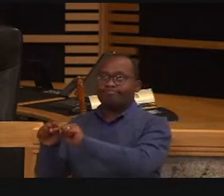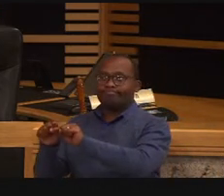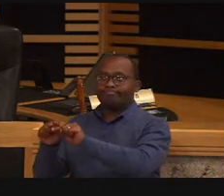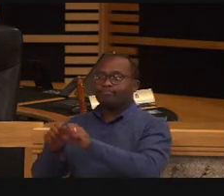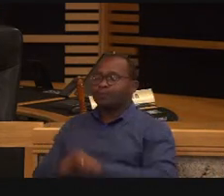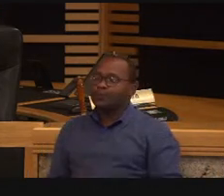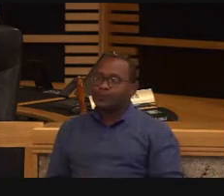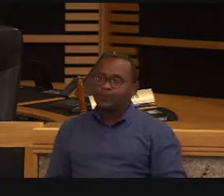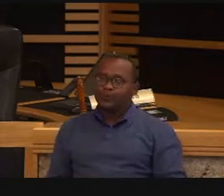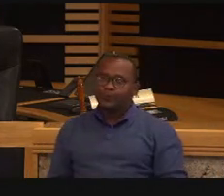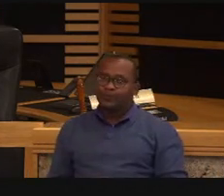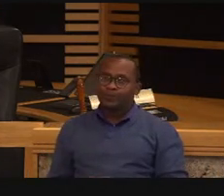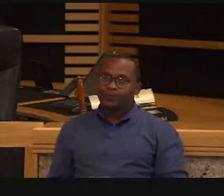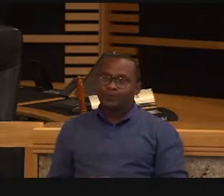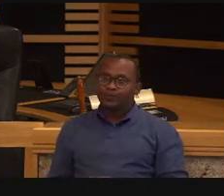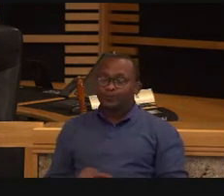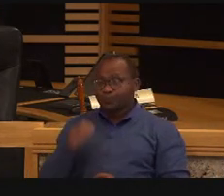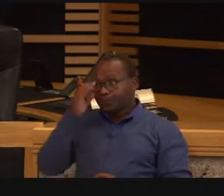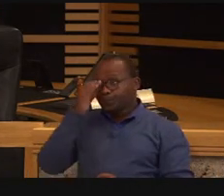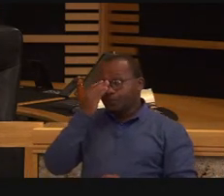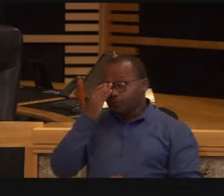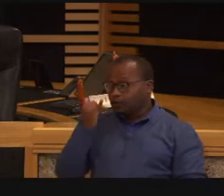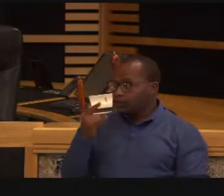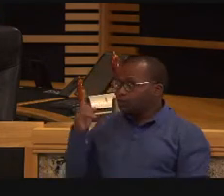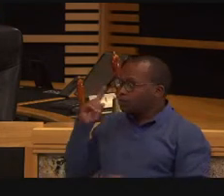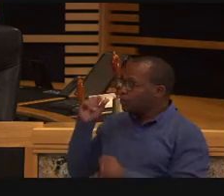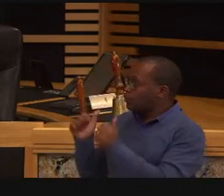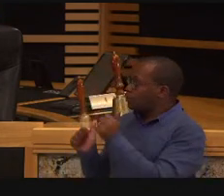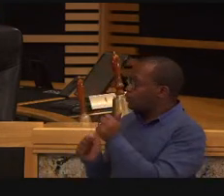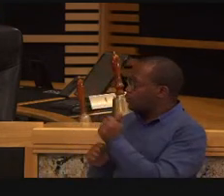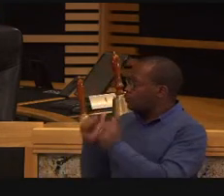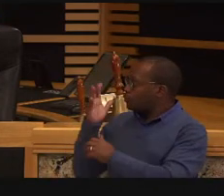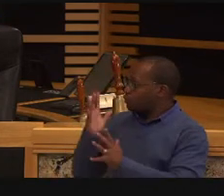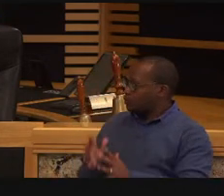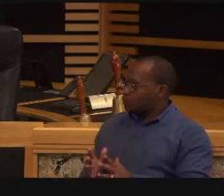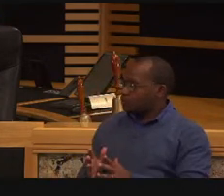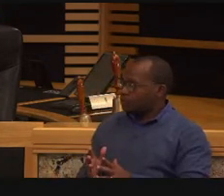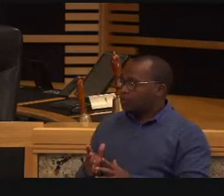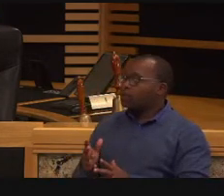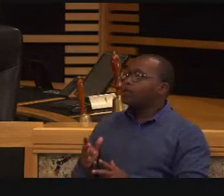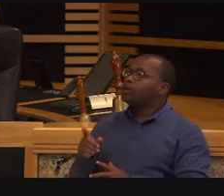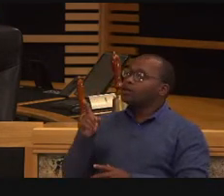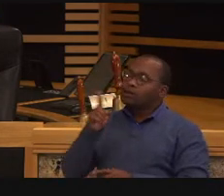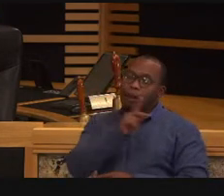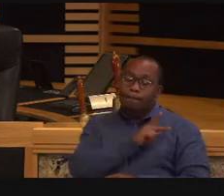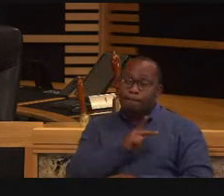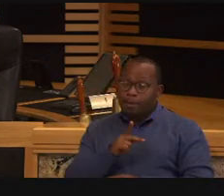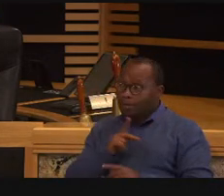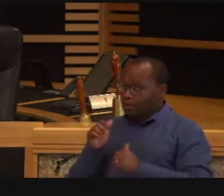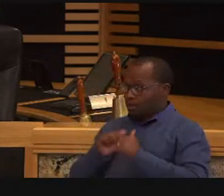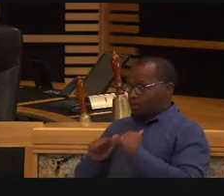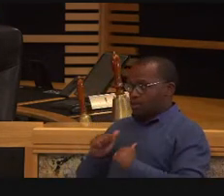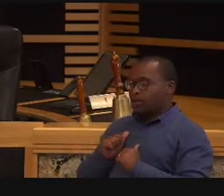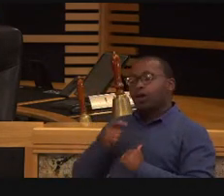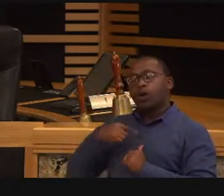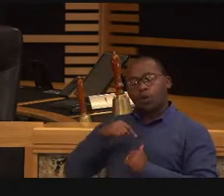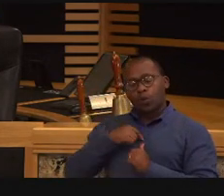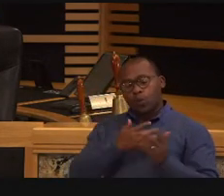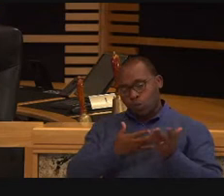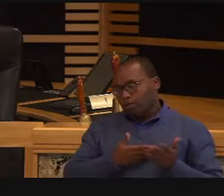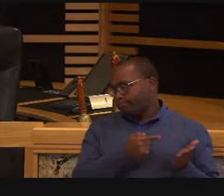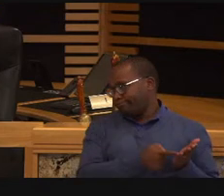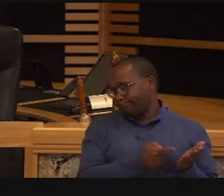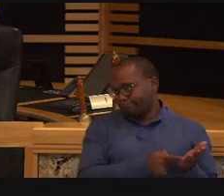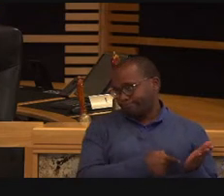speaker, obambeleyo onyasekela, we welcome this report and we are of the firm view